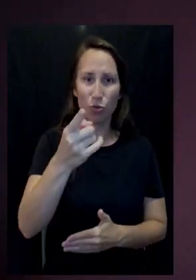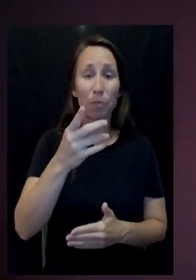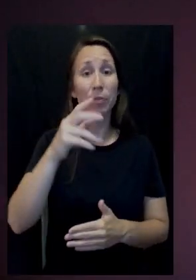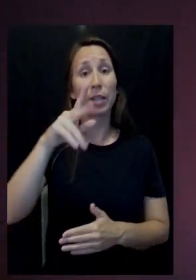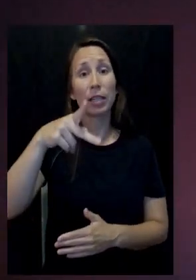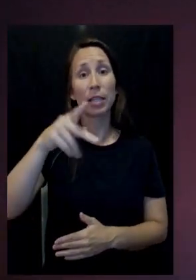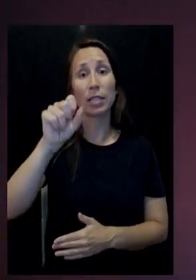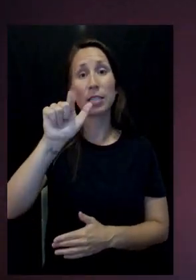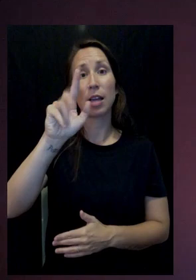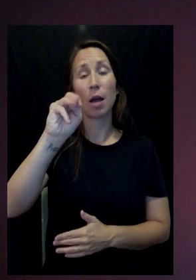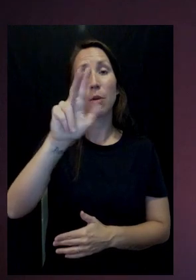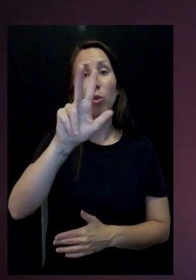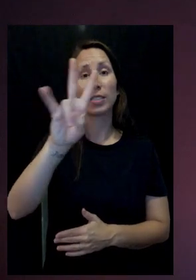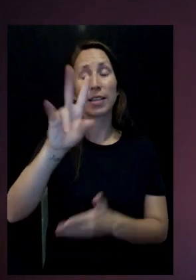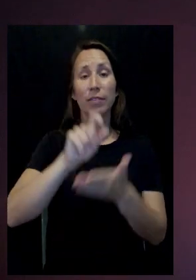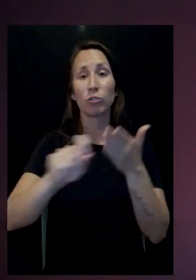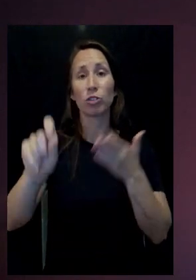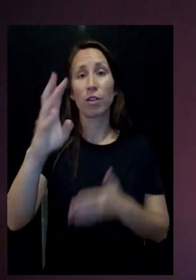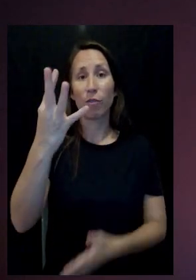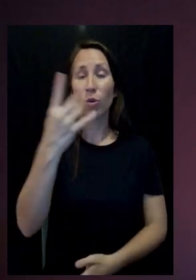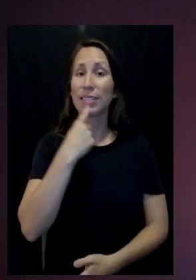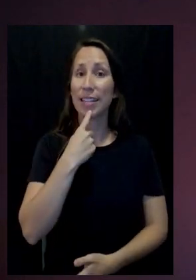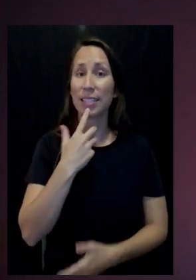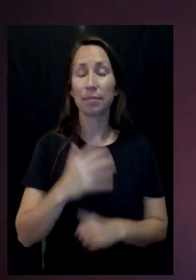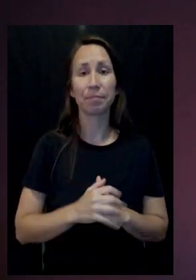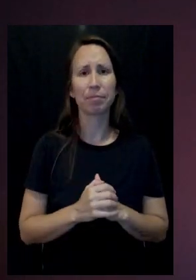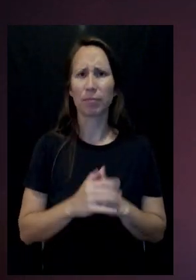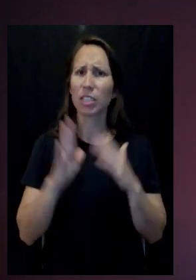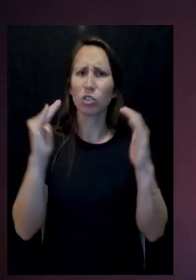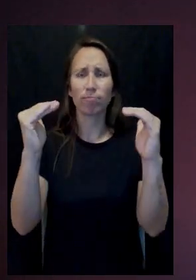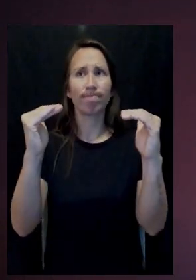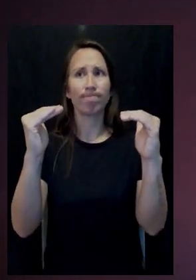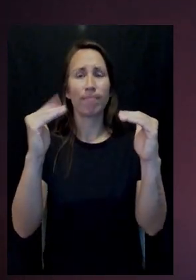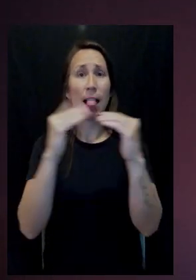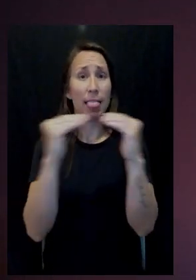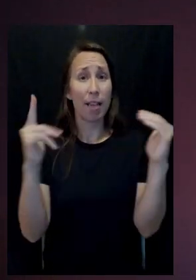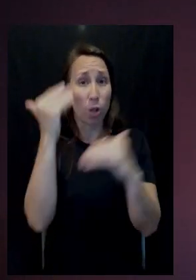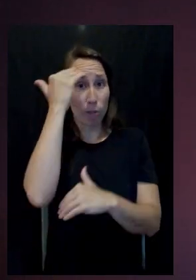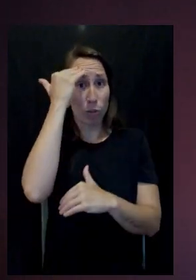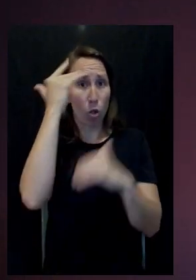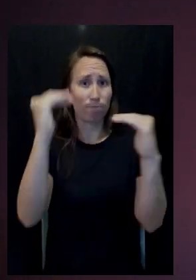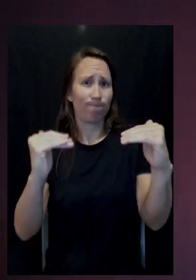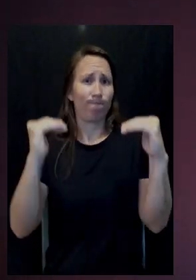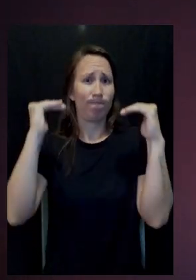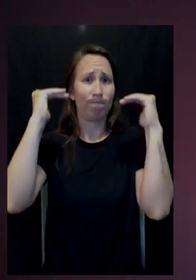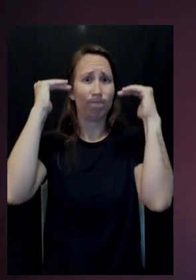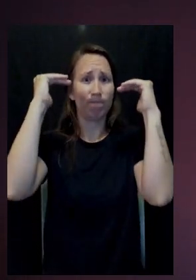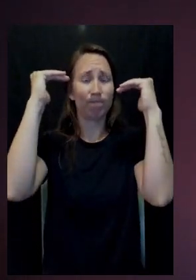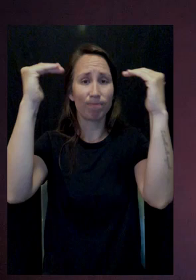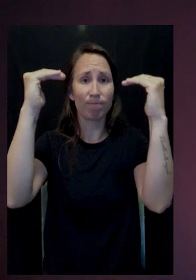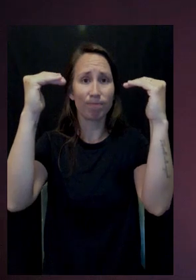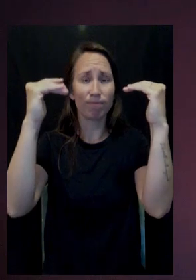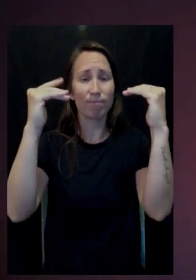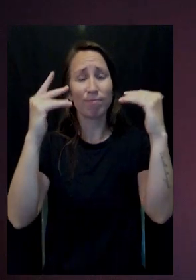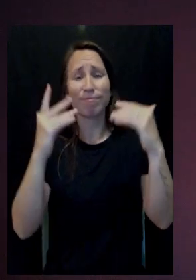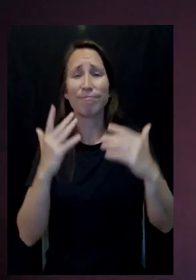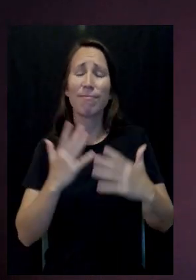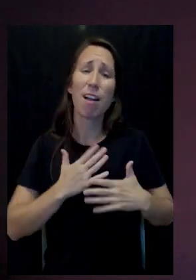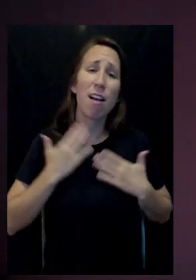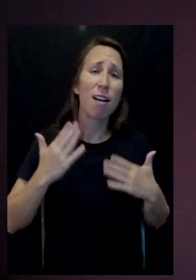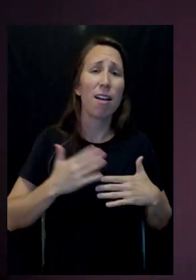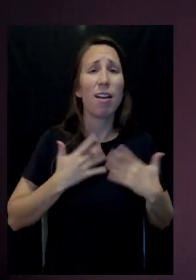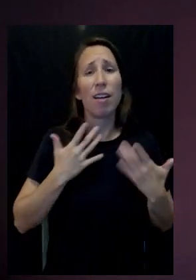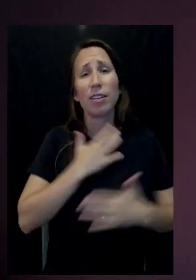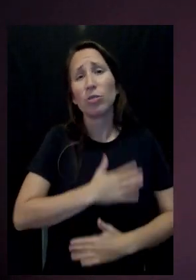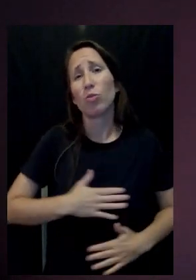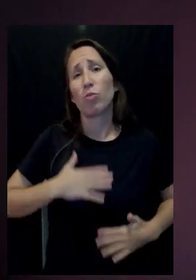you. That's why it says in Psalm 37 and verse 4, it's a greater level of know. It says, take